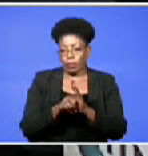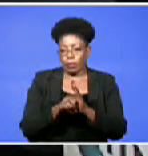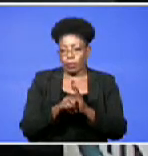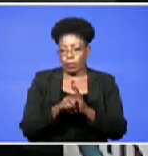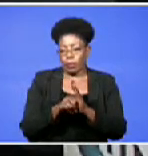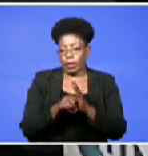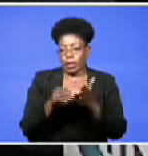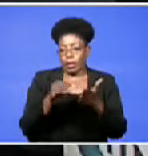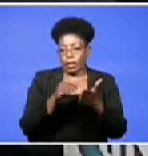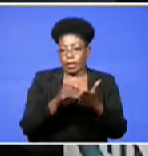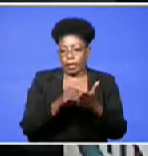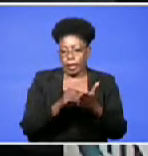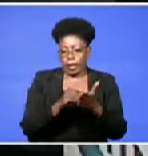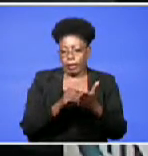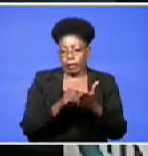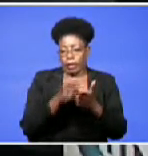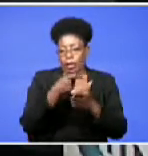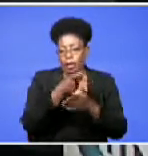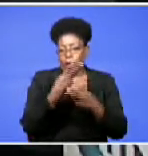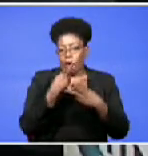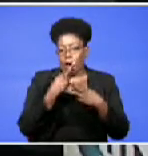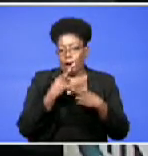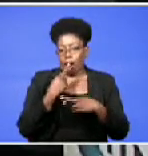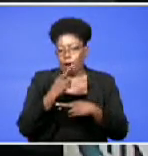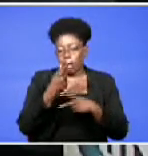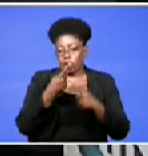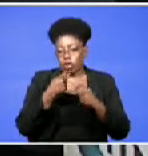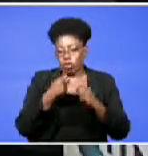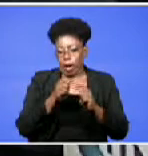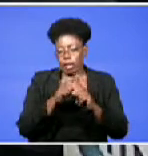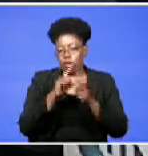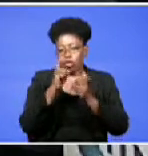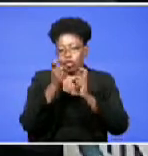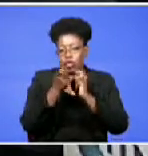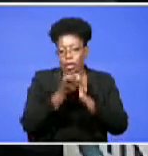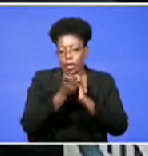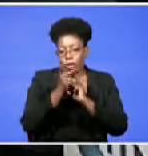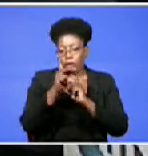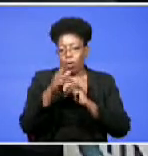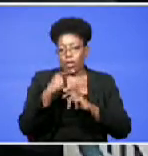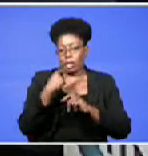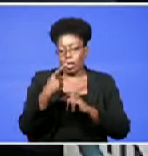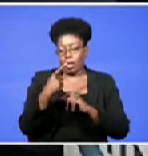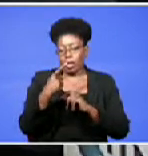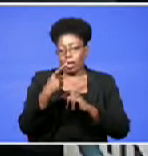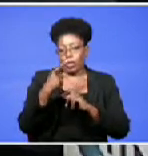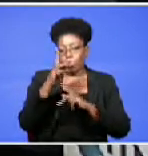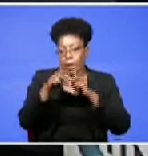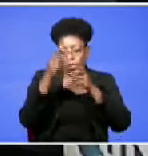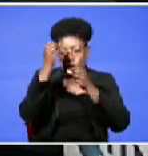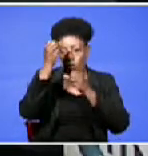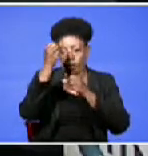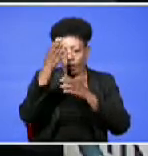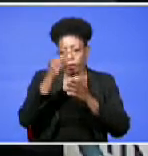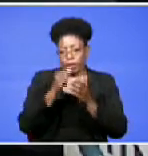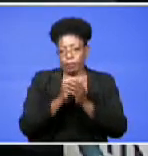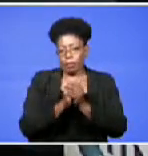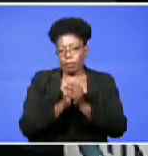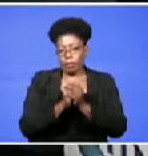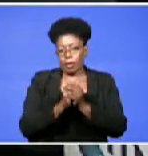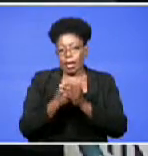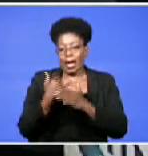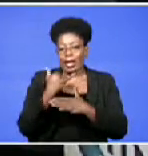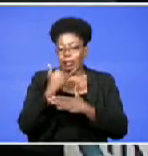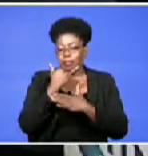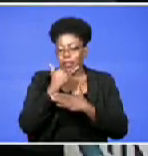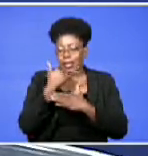Here again, they are attempting to convey and persuade public opinion and misdirect the Ministry of Labor